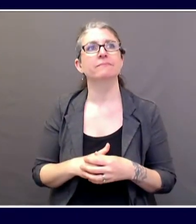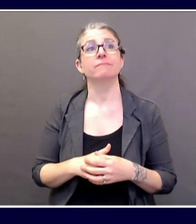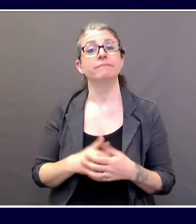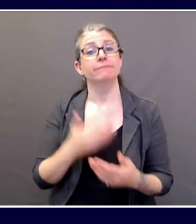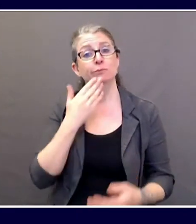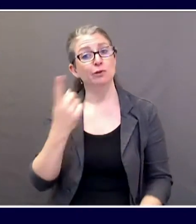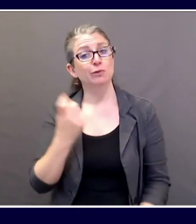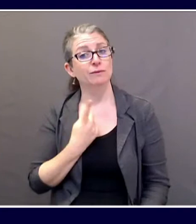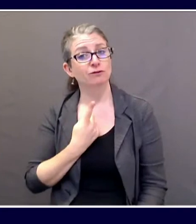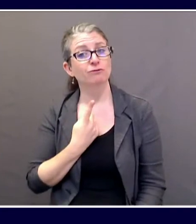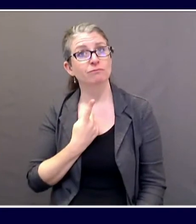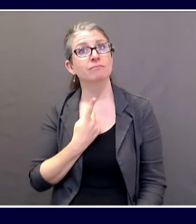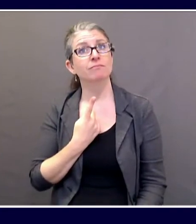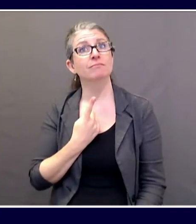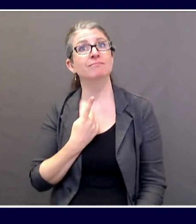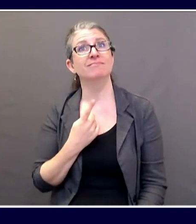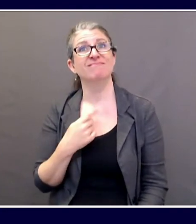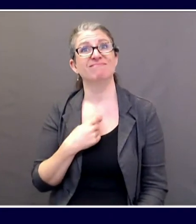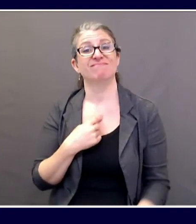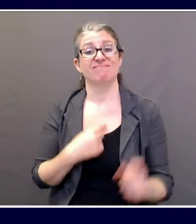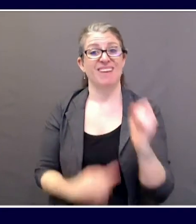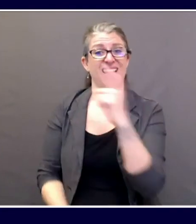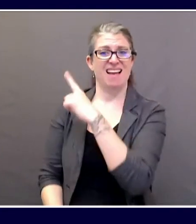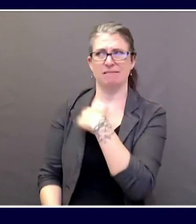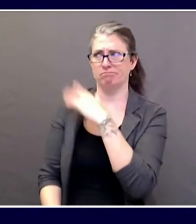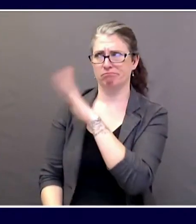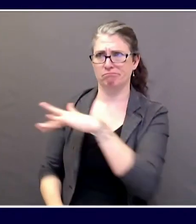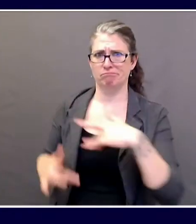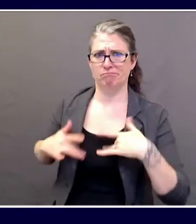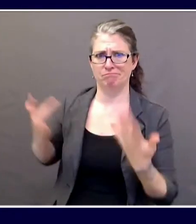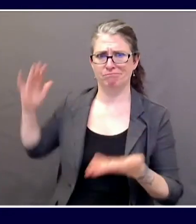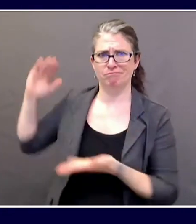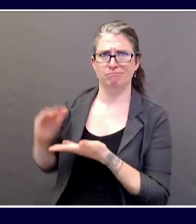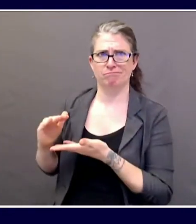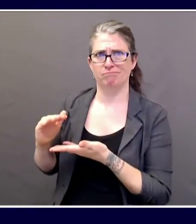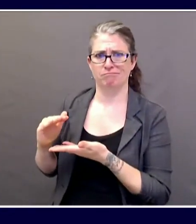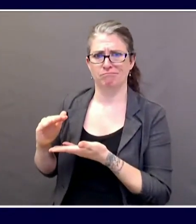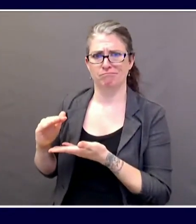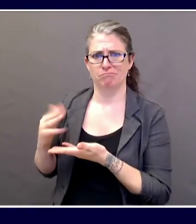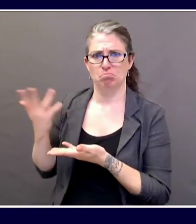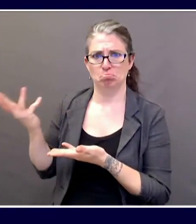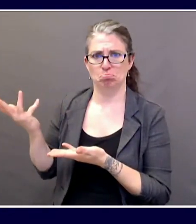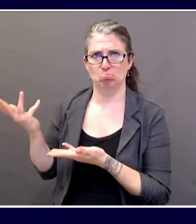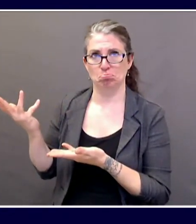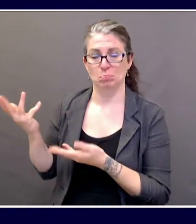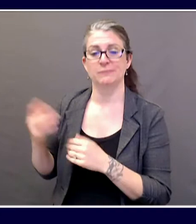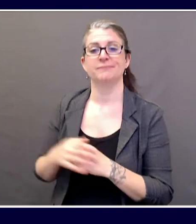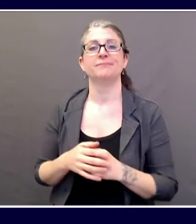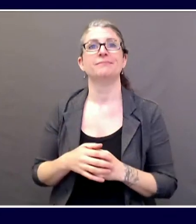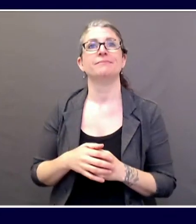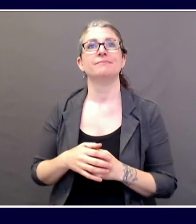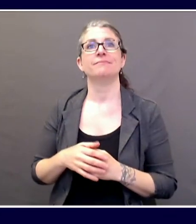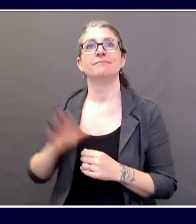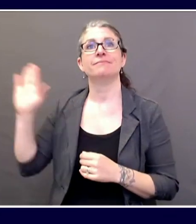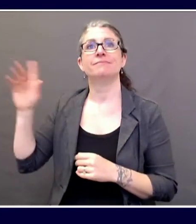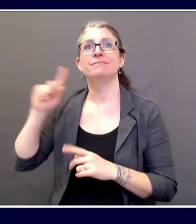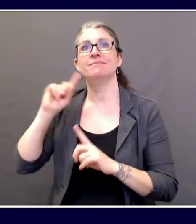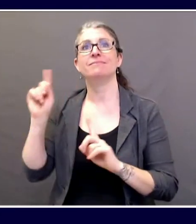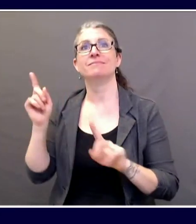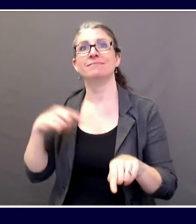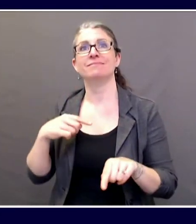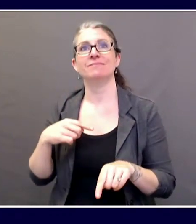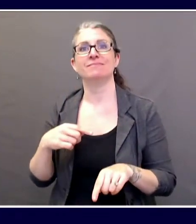that exact question to our federal colleagues, and I perhaps put it a bit more sharply than you did, which